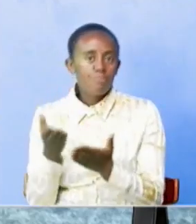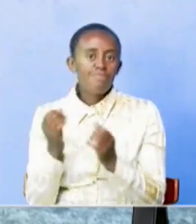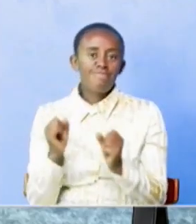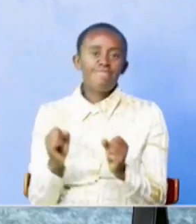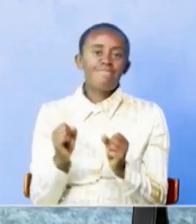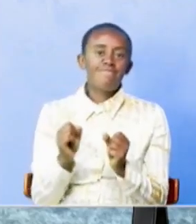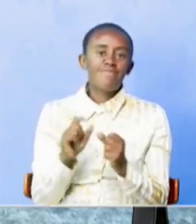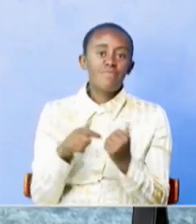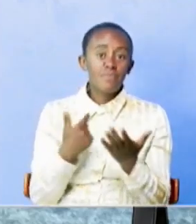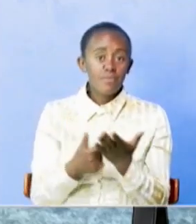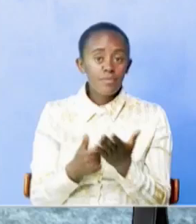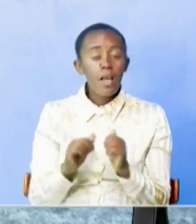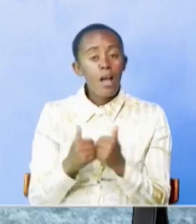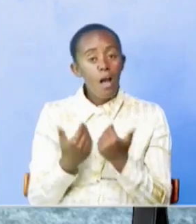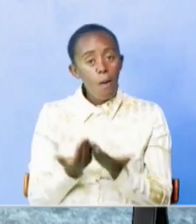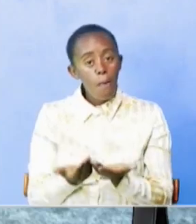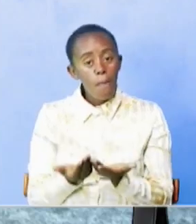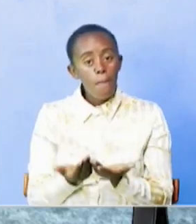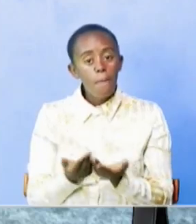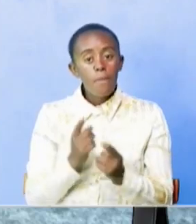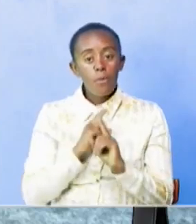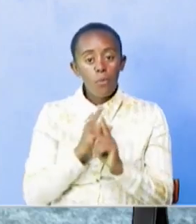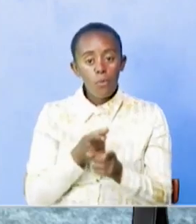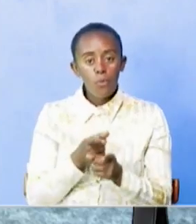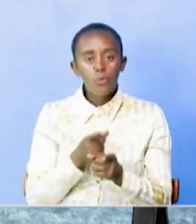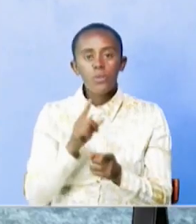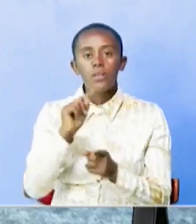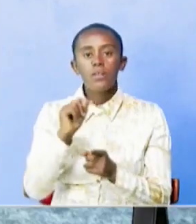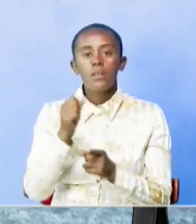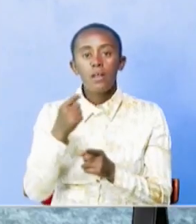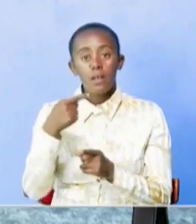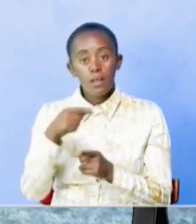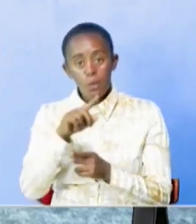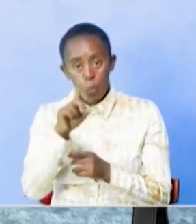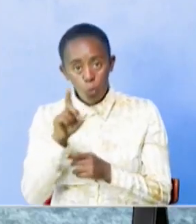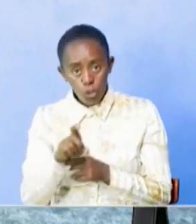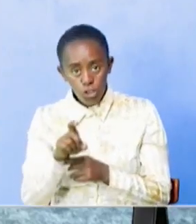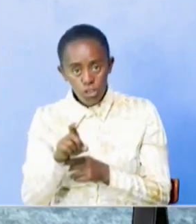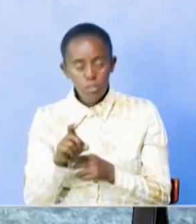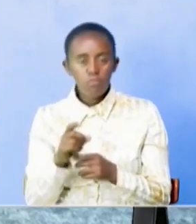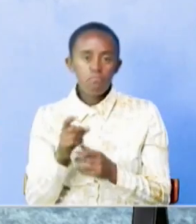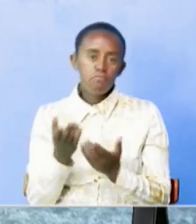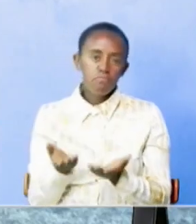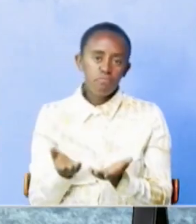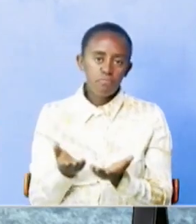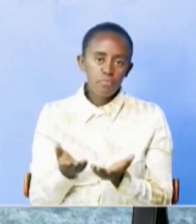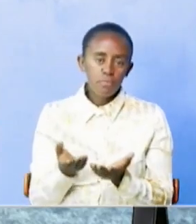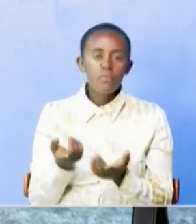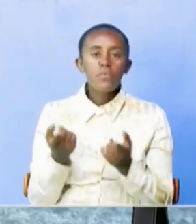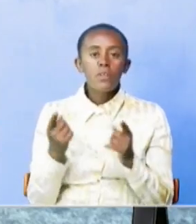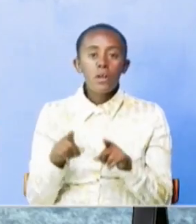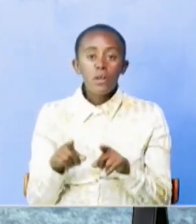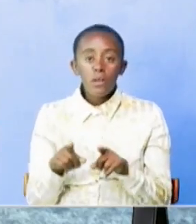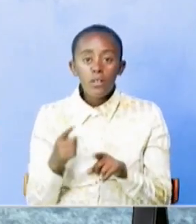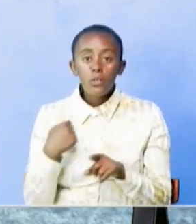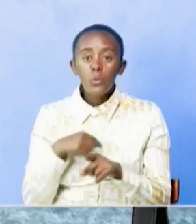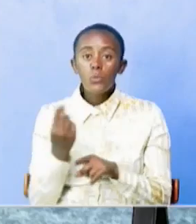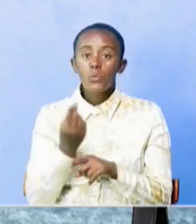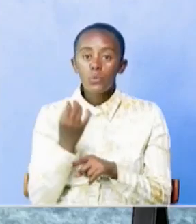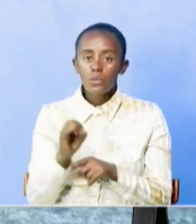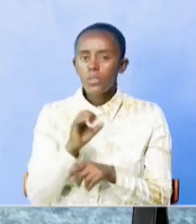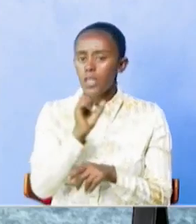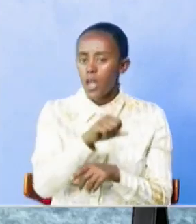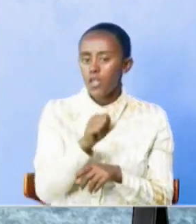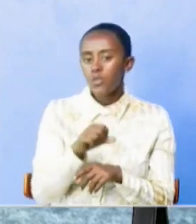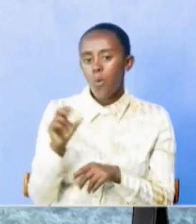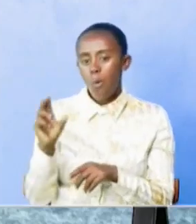So this is how to answer tag questions. We answer tag questions when using yes or